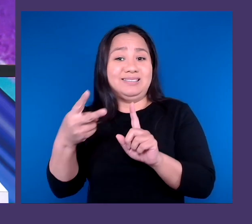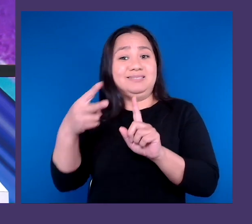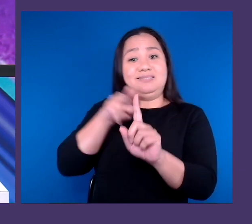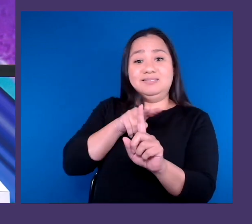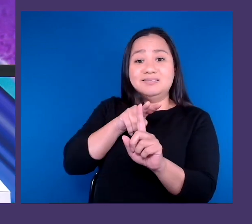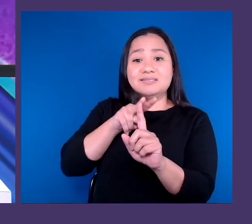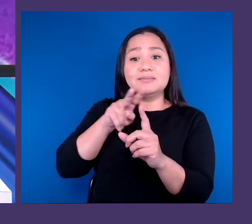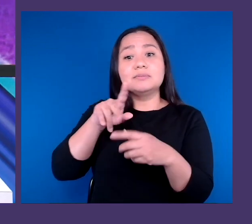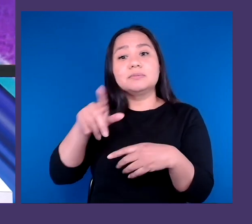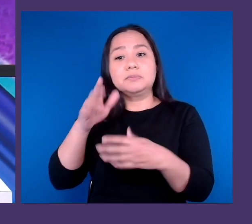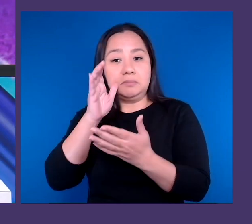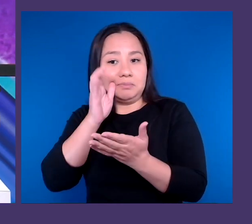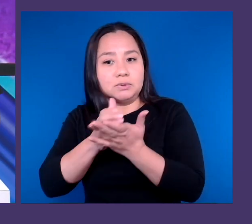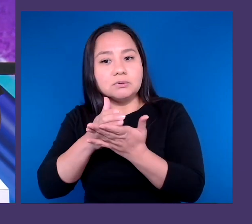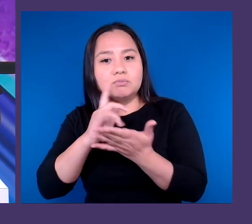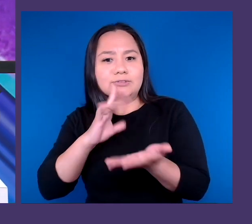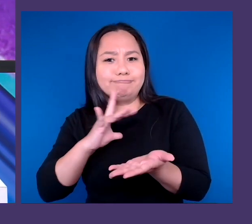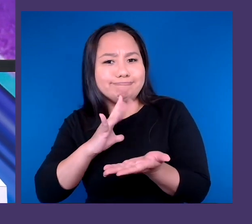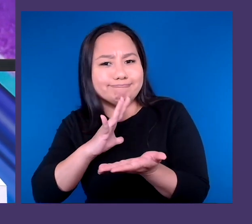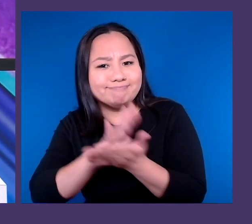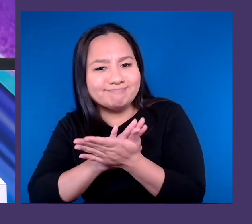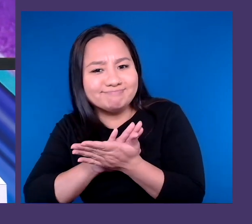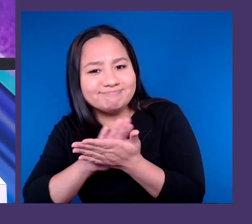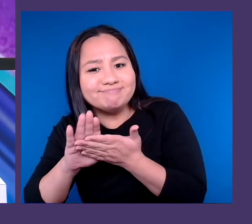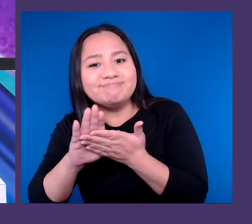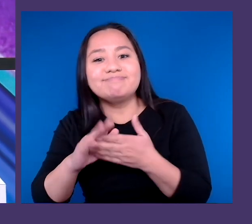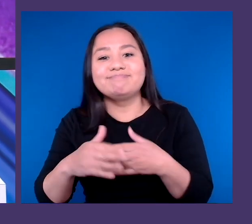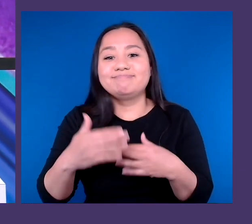Yeah. Next up, we'll launch Windows Narrator